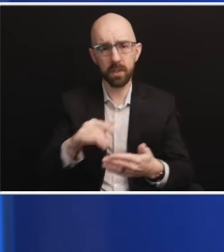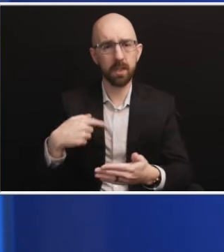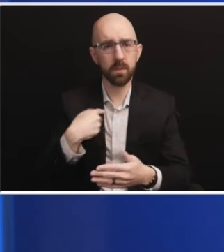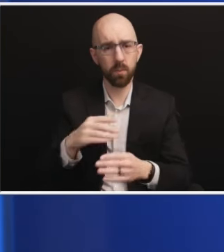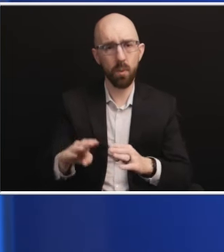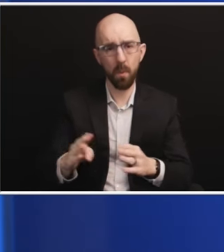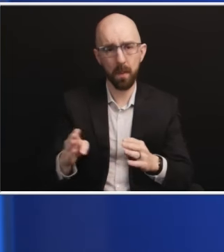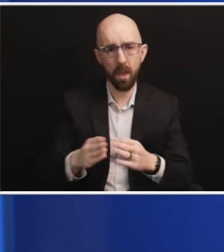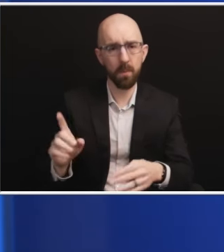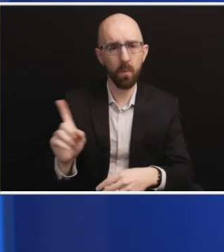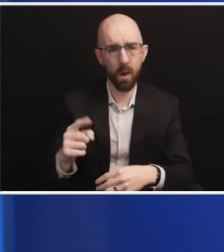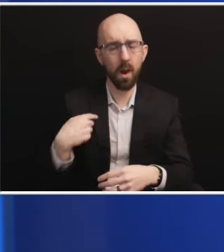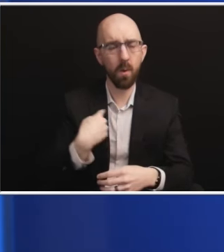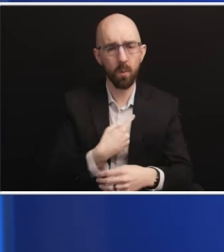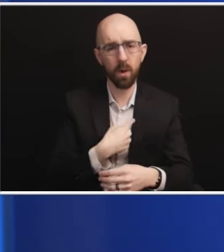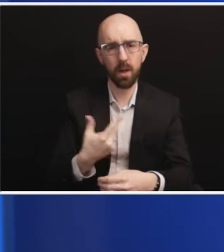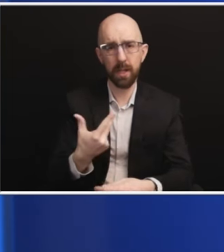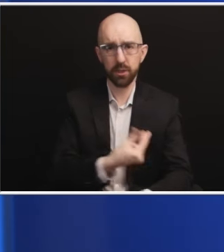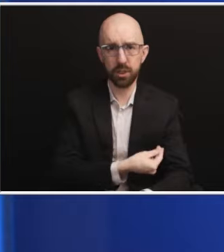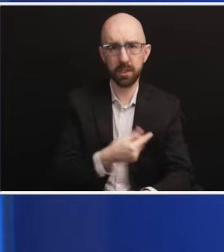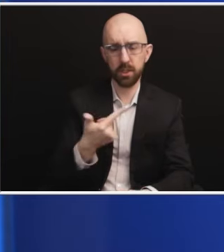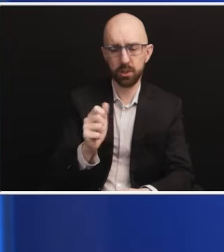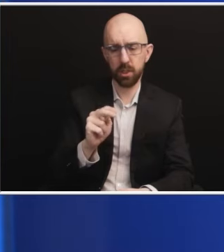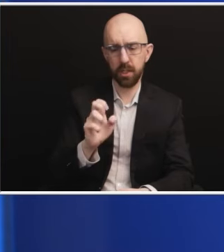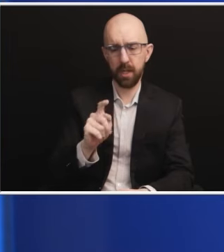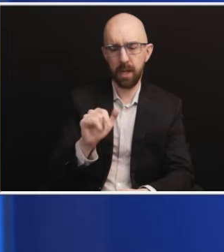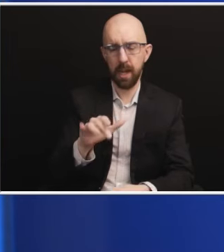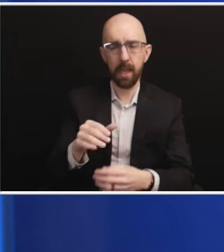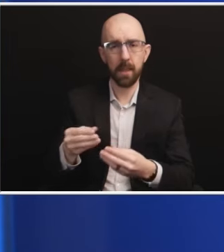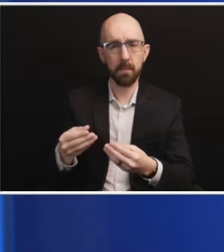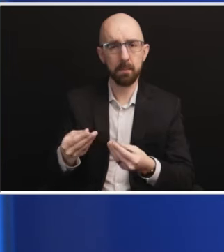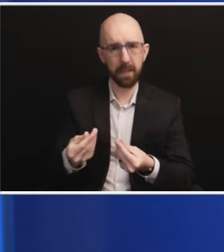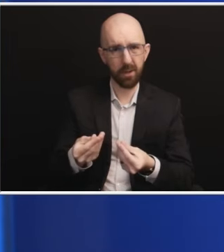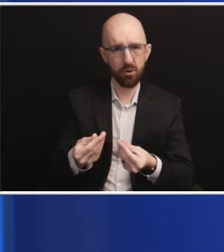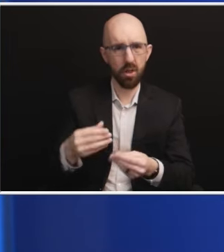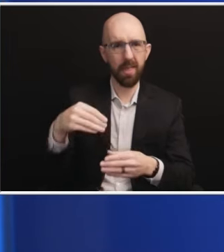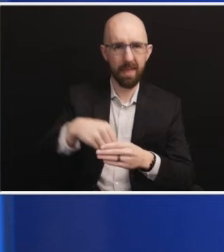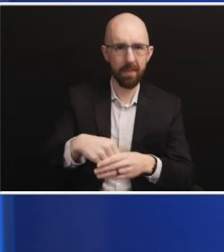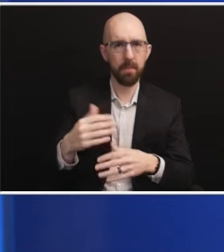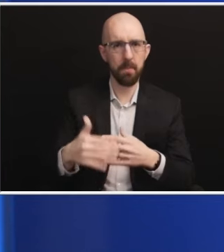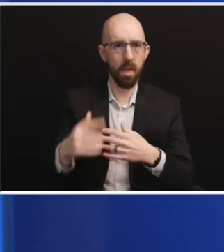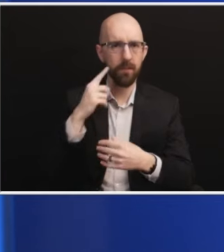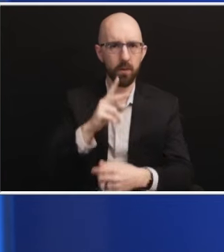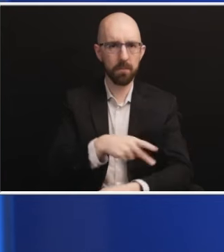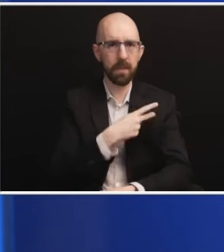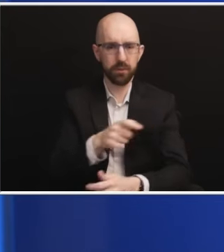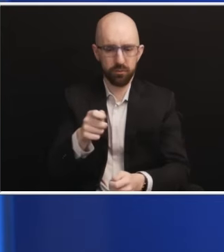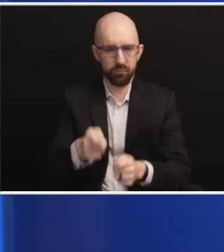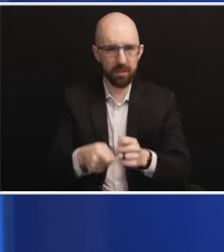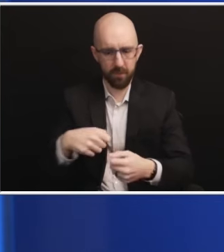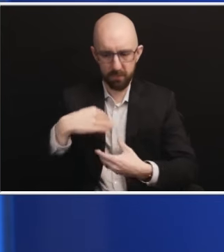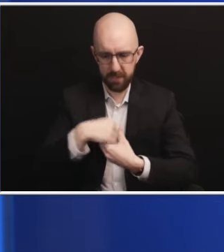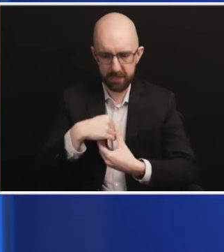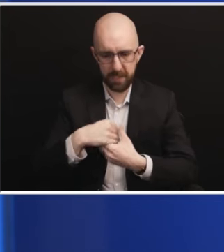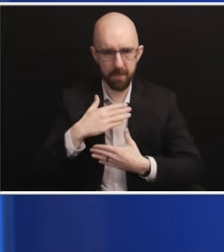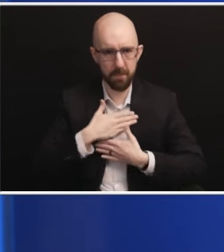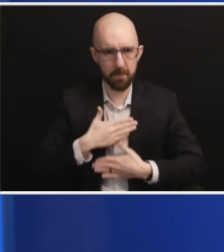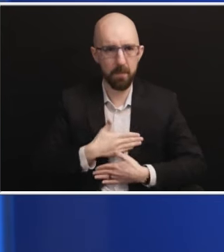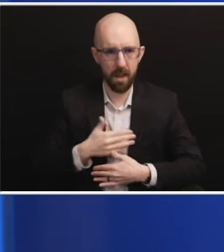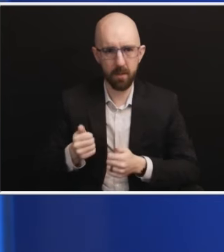we're injecting the genetic material directly into the blood for the patients to transform their T-cells inside of their body without